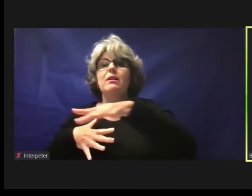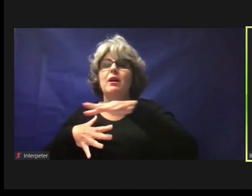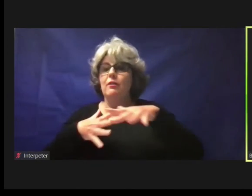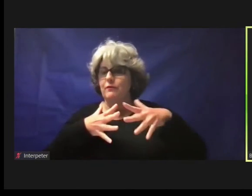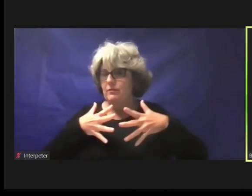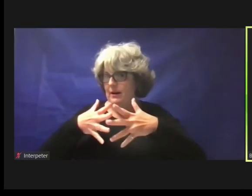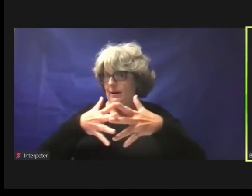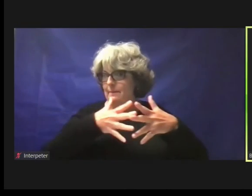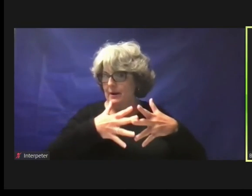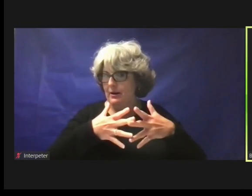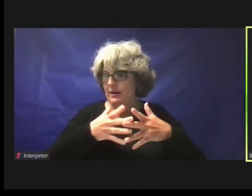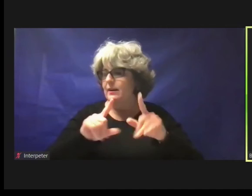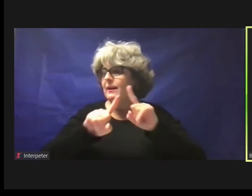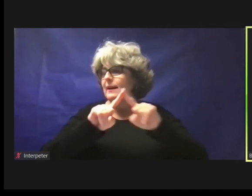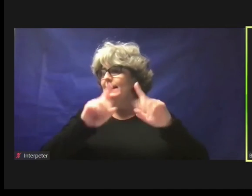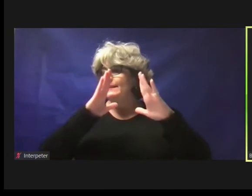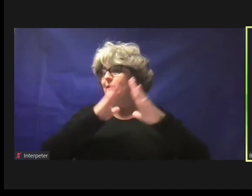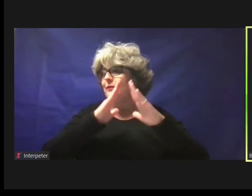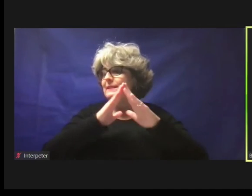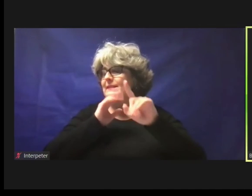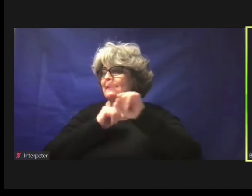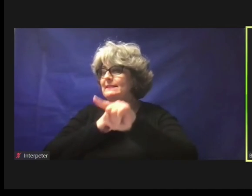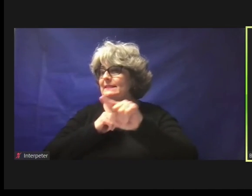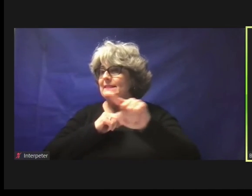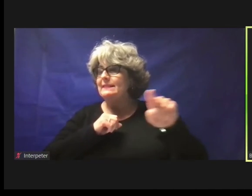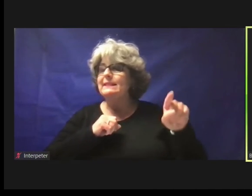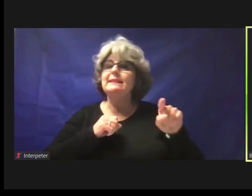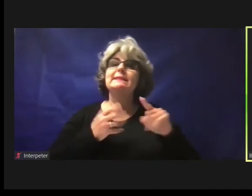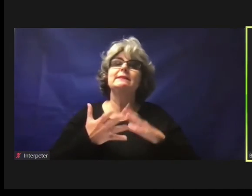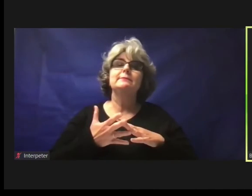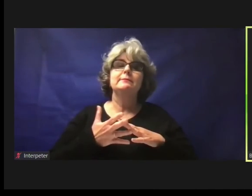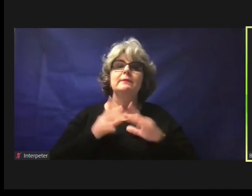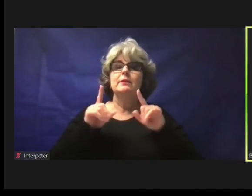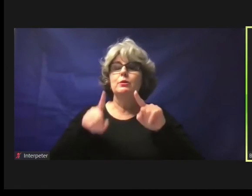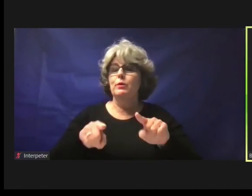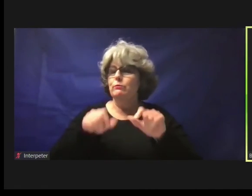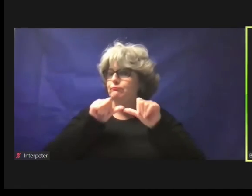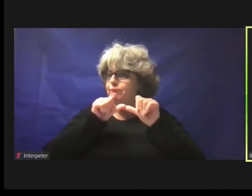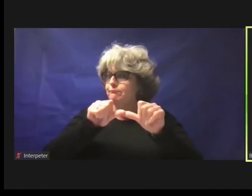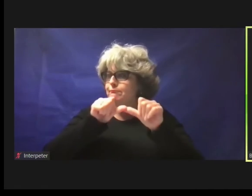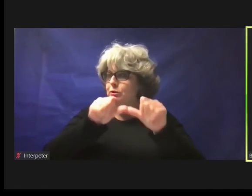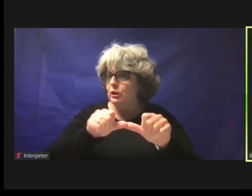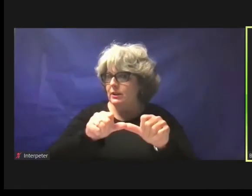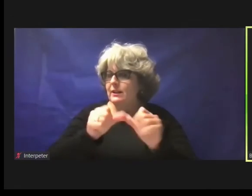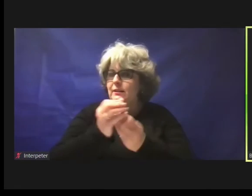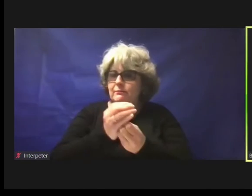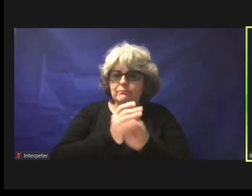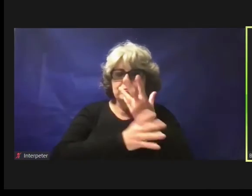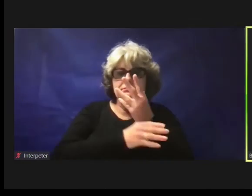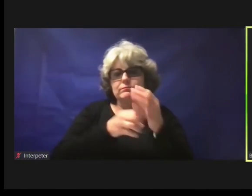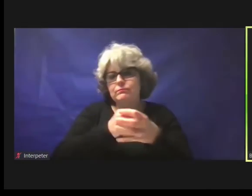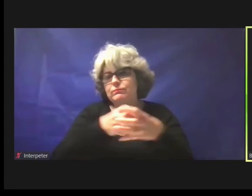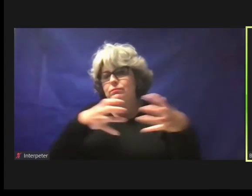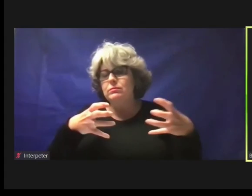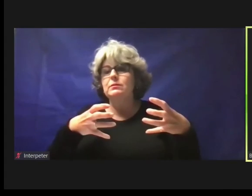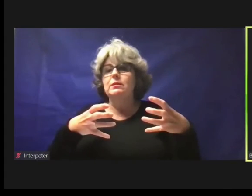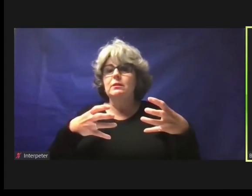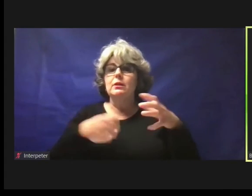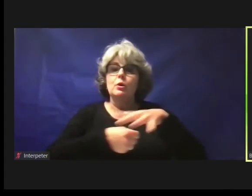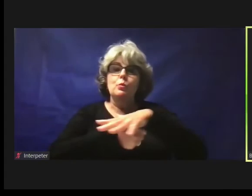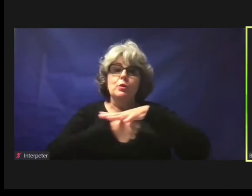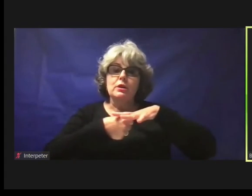now in a number of different cities, and we want to continue that growth in association with